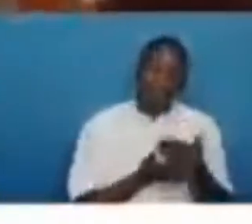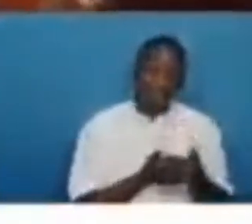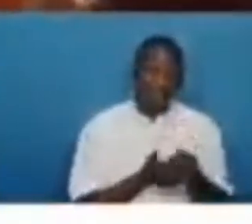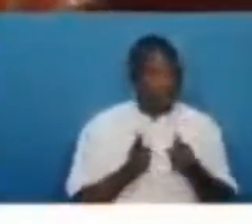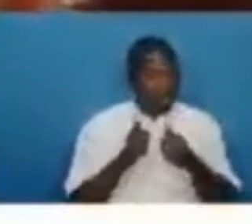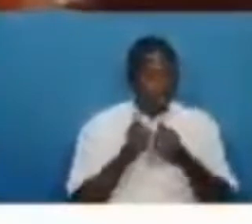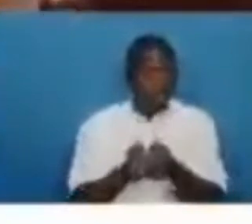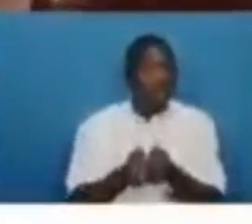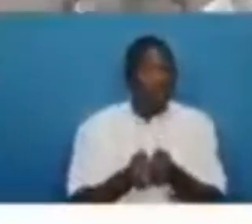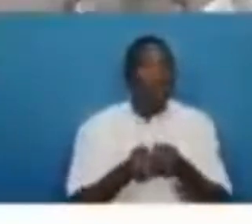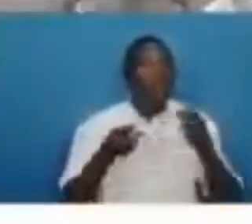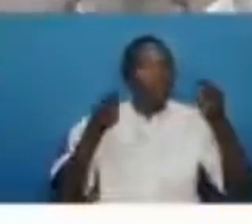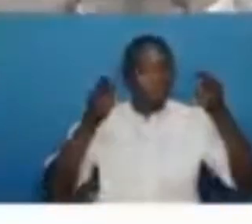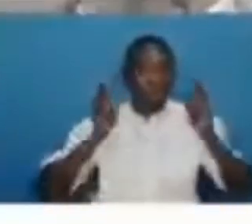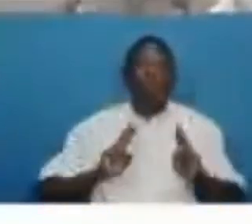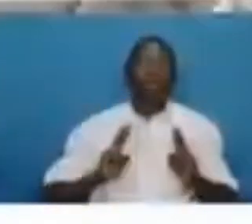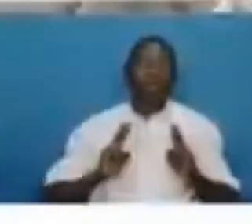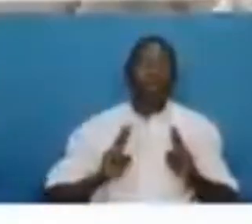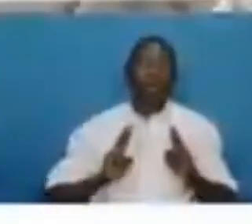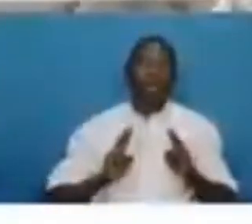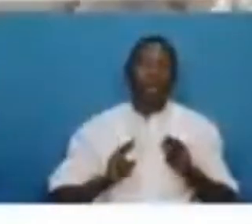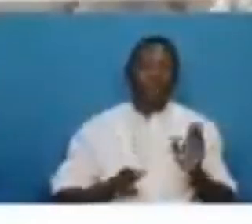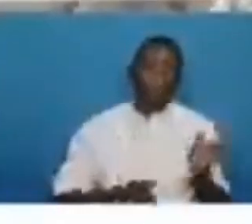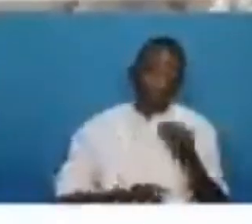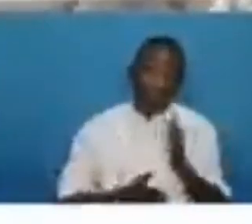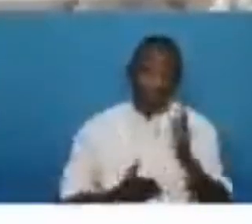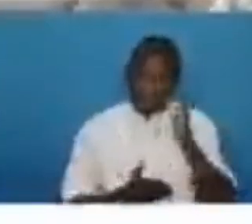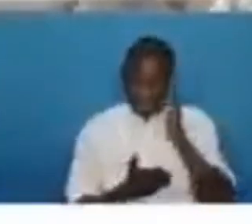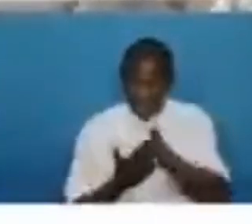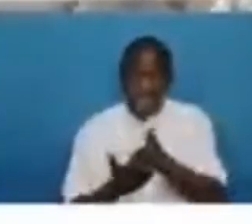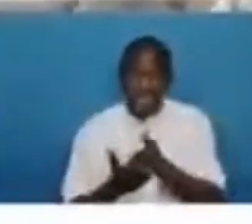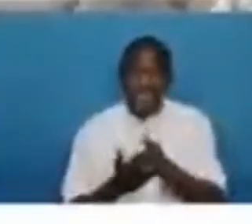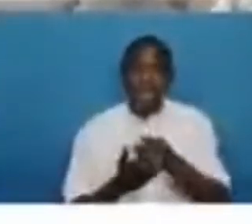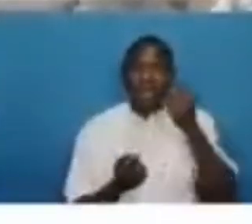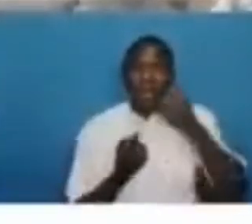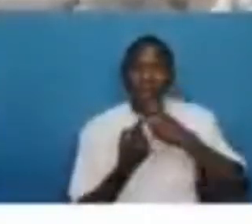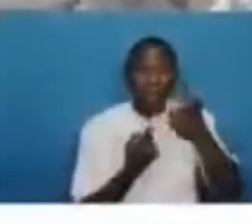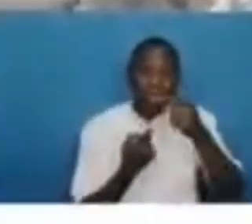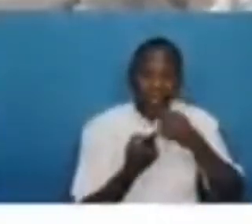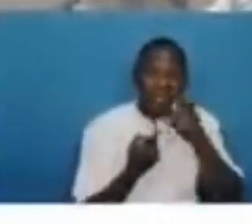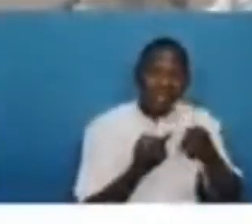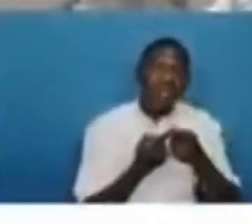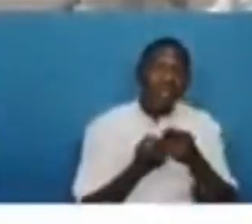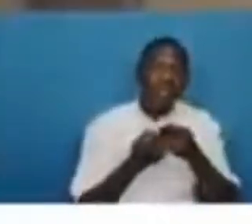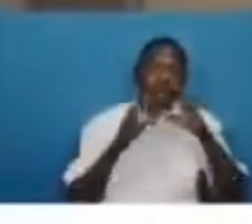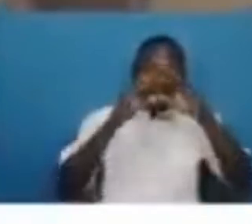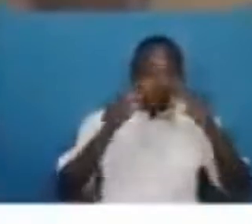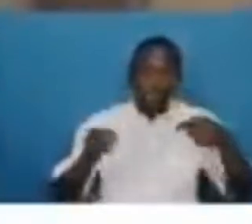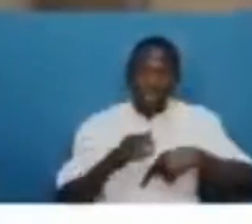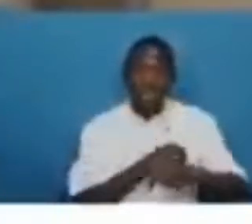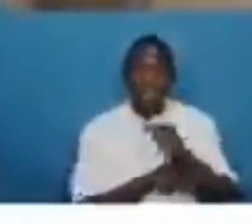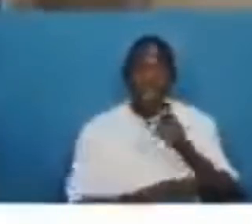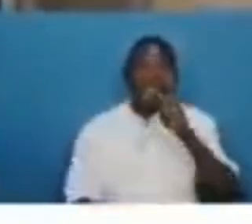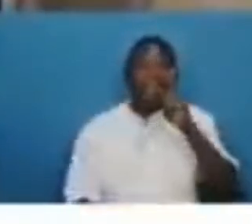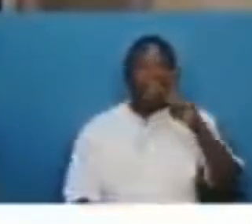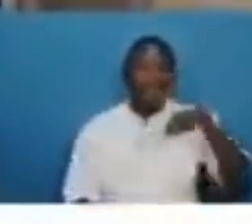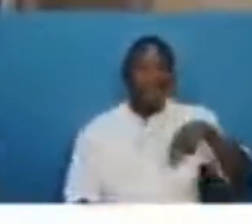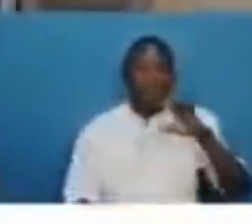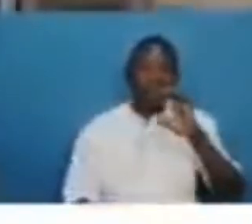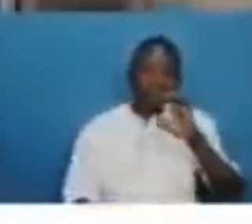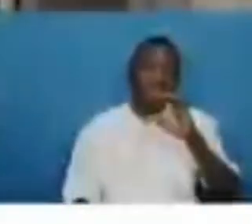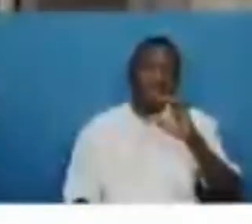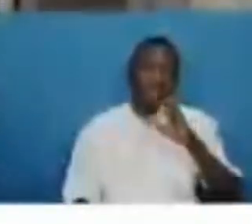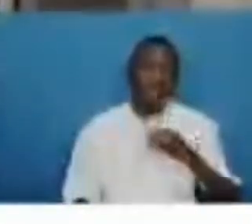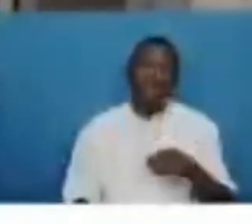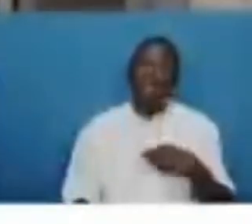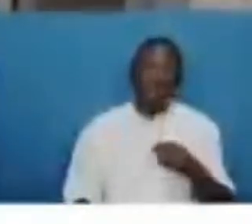by the law and go straight to the rent tribunal in the KMC and register the facility for tenants to